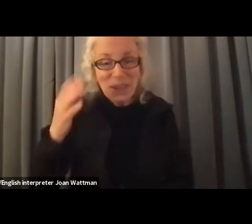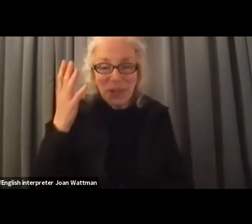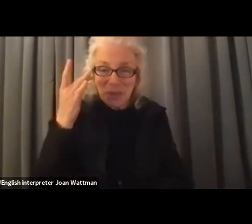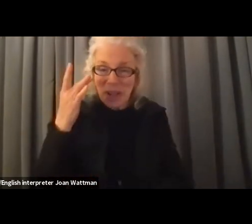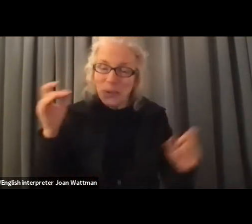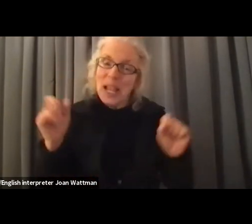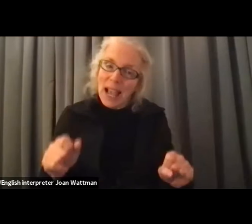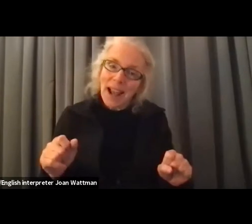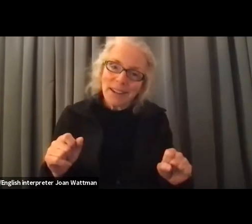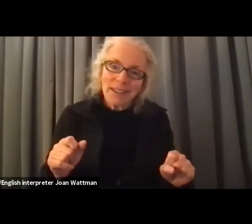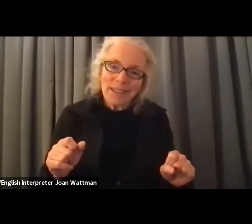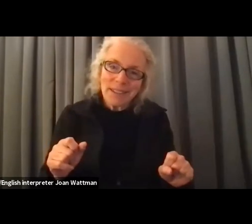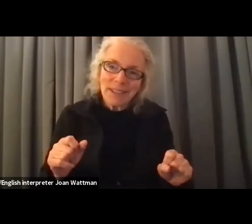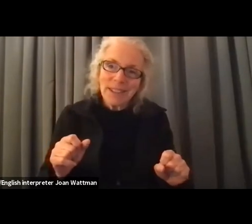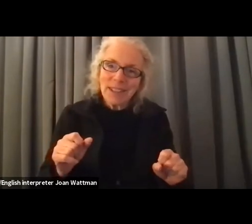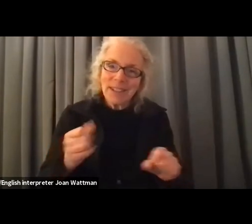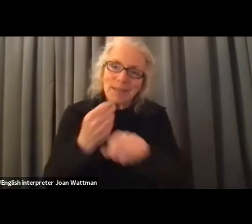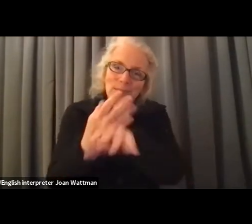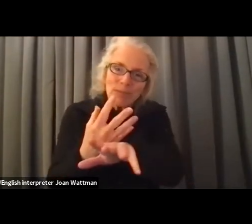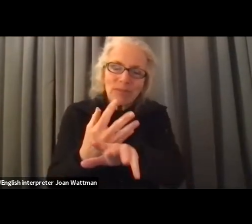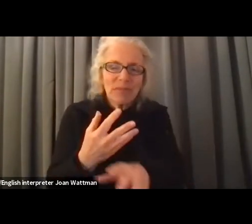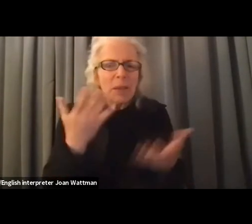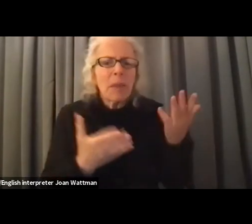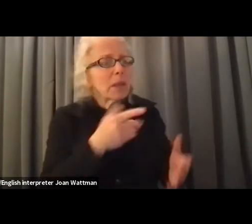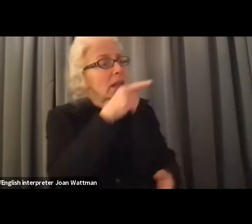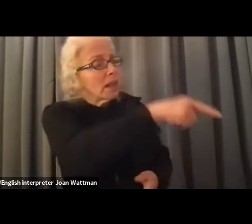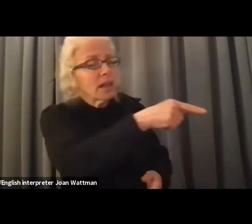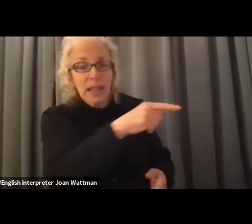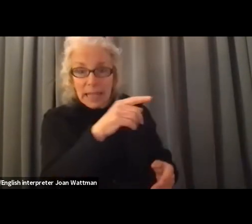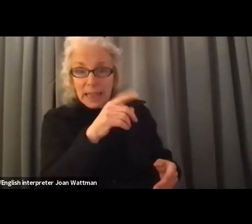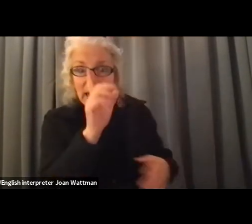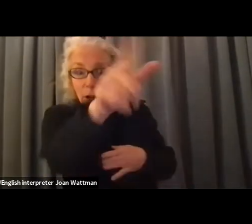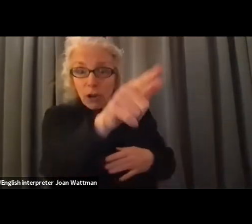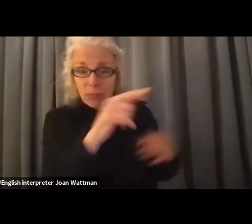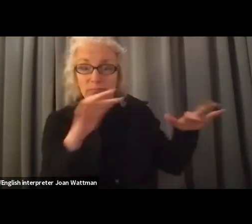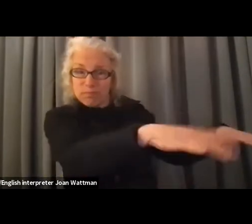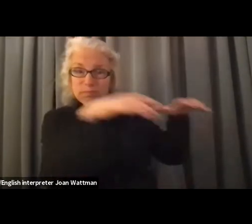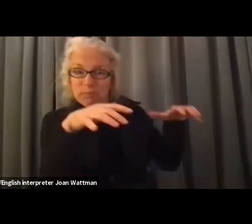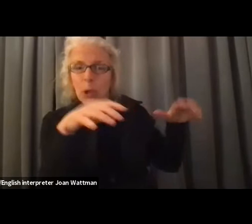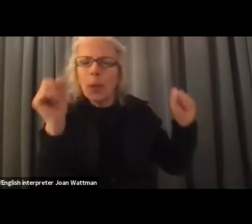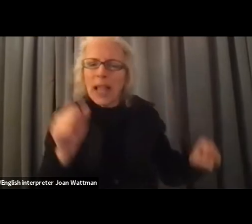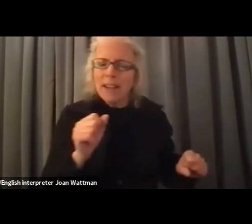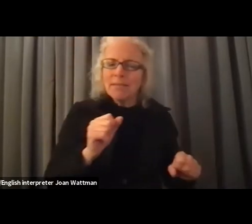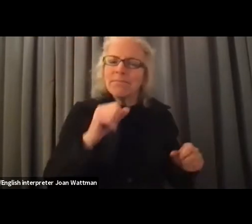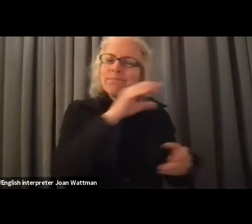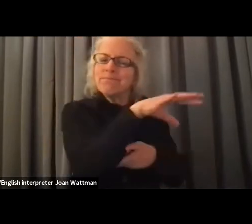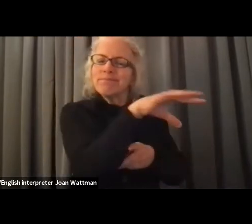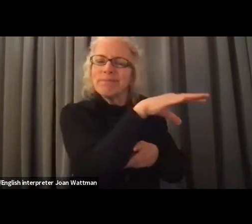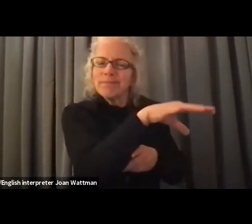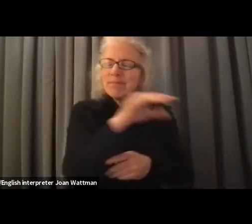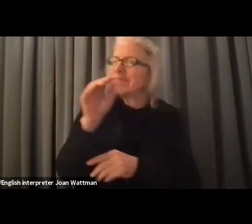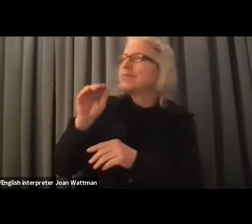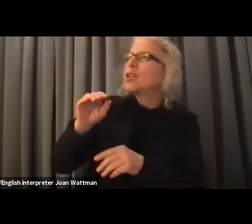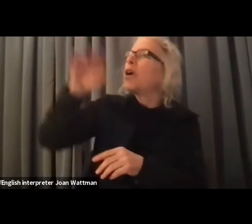our situation, and that we should always have a remote option so that people can join the program from wherever they might